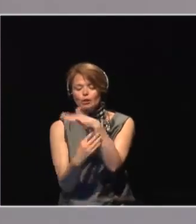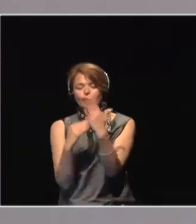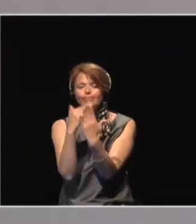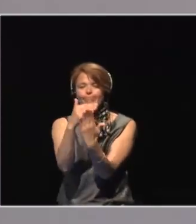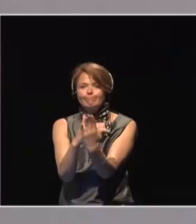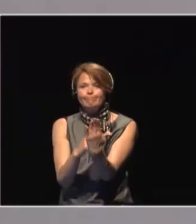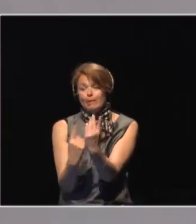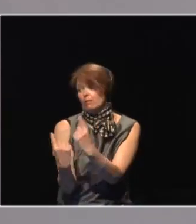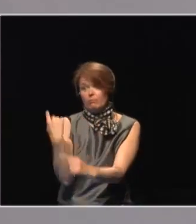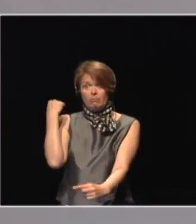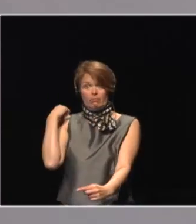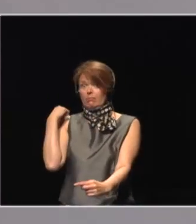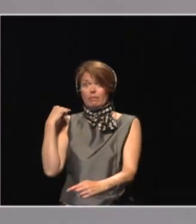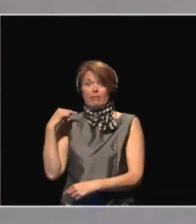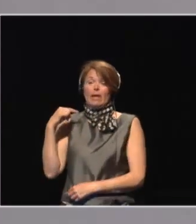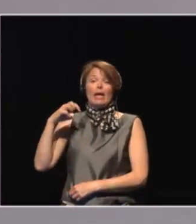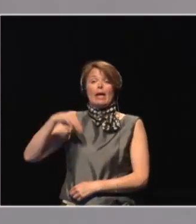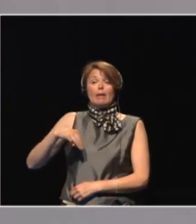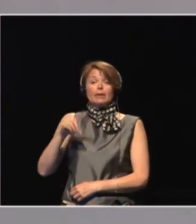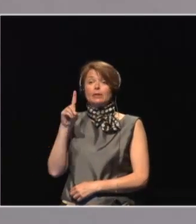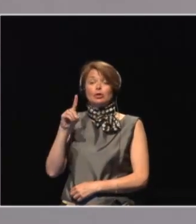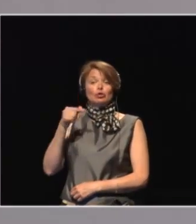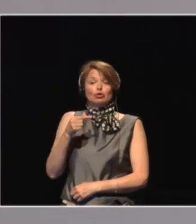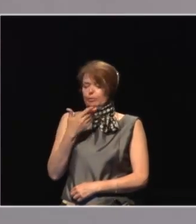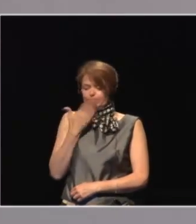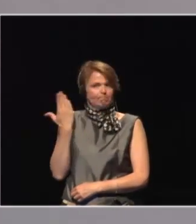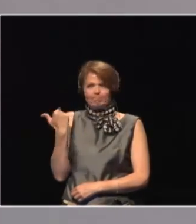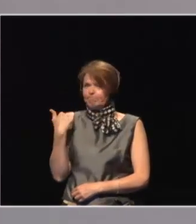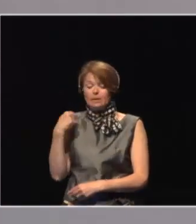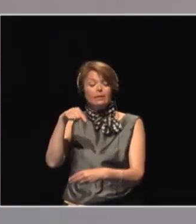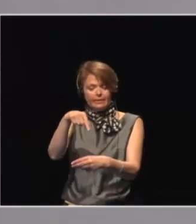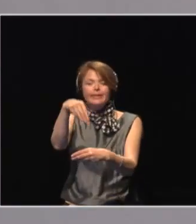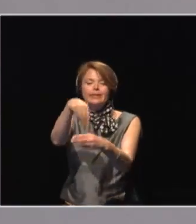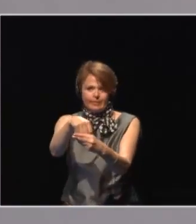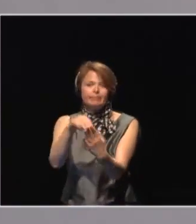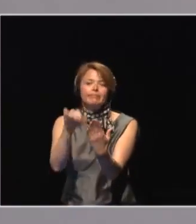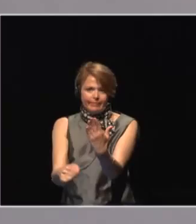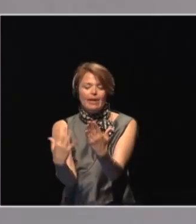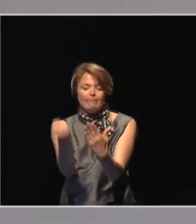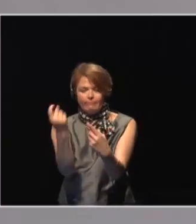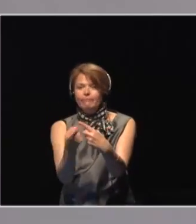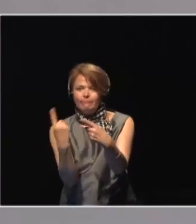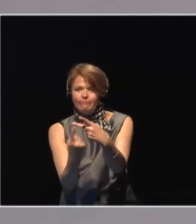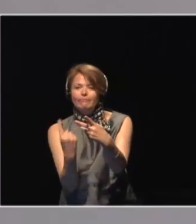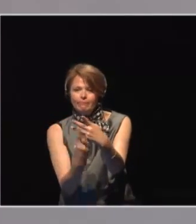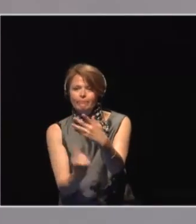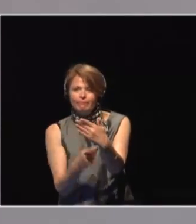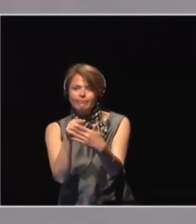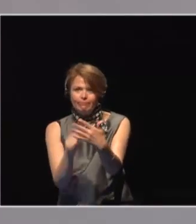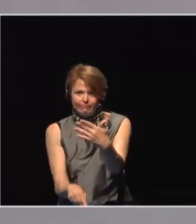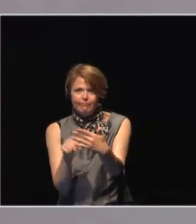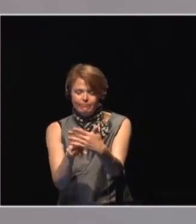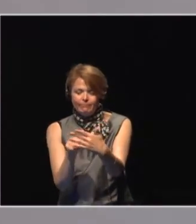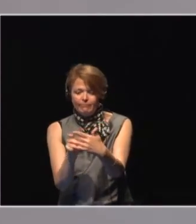or absent in the MDGs. I therefore propose that development cooperation and assistance, even now, be designed